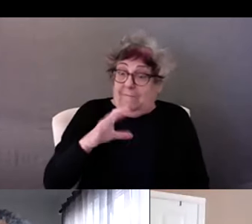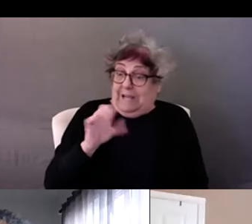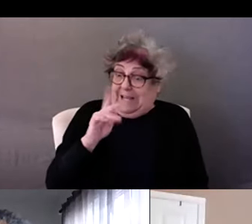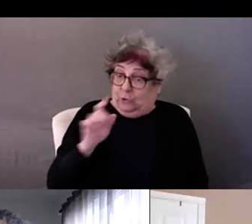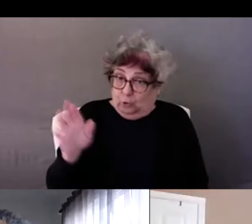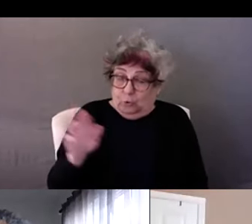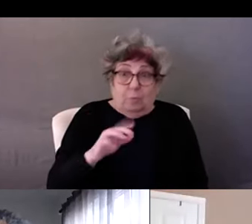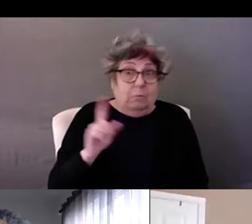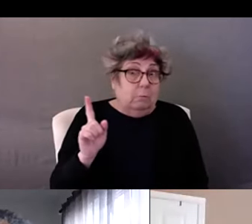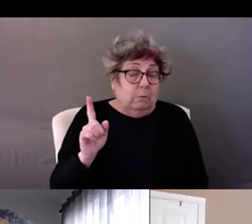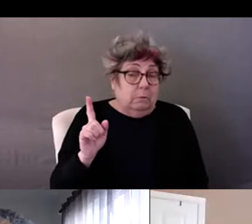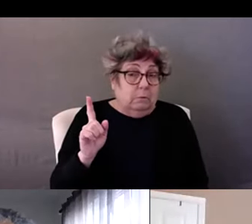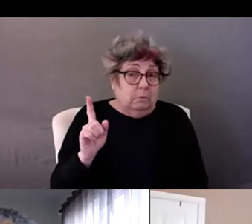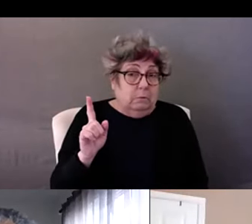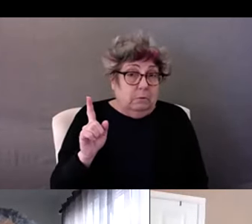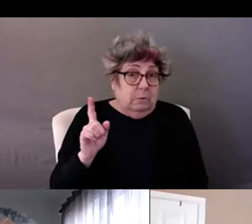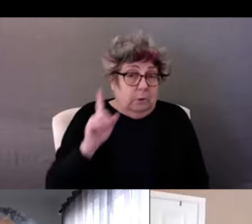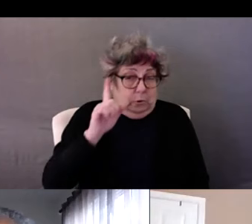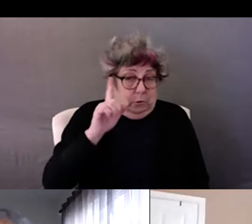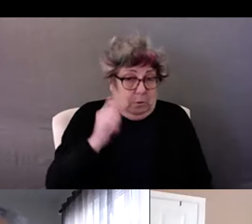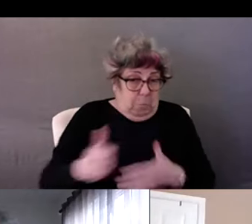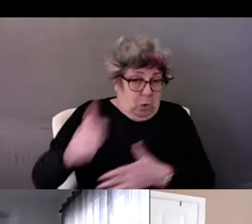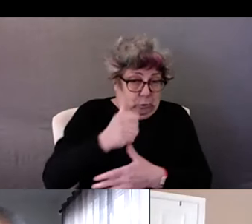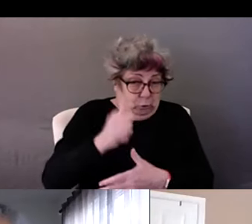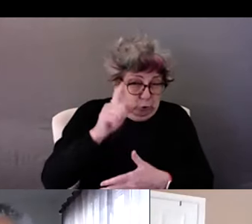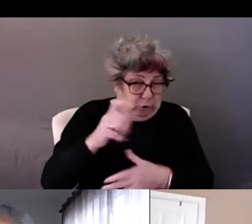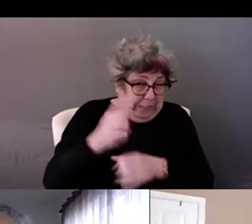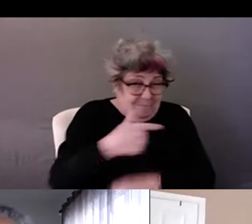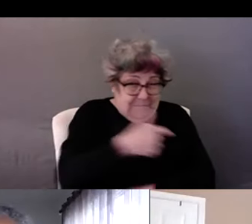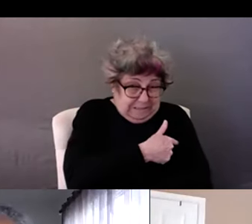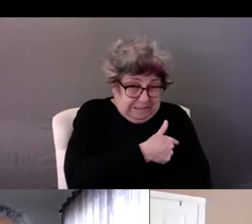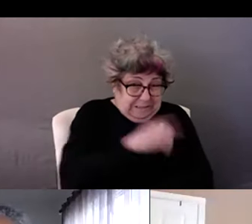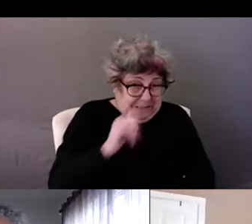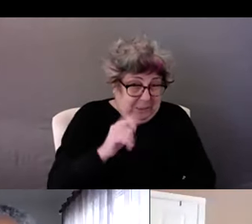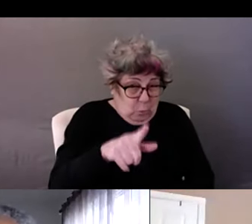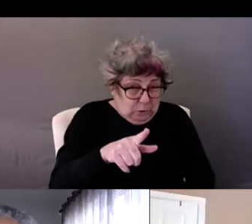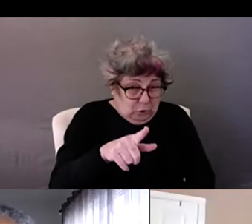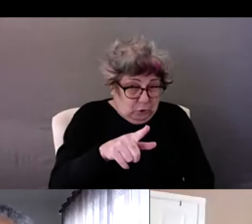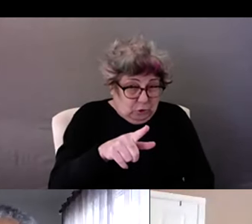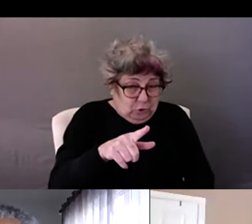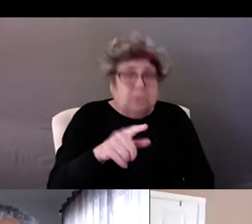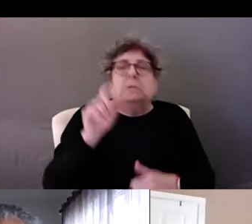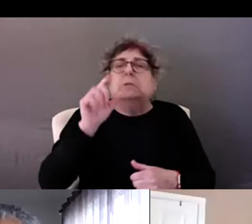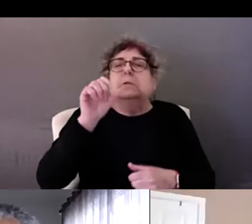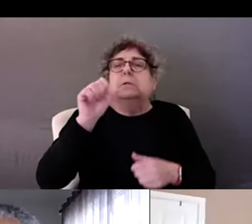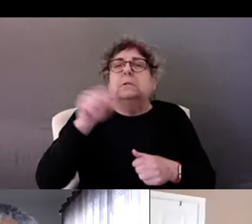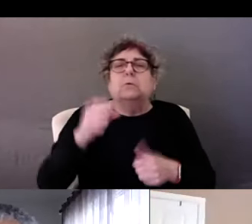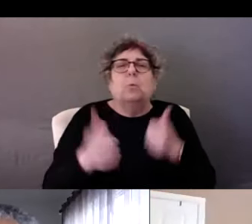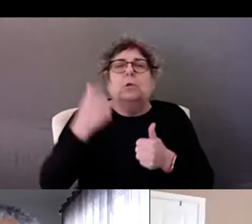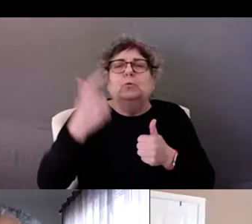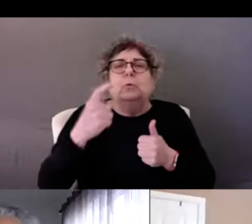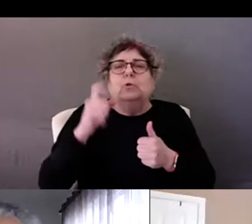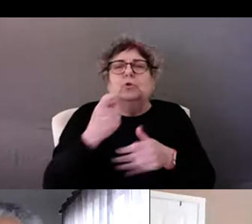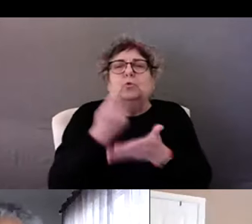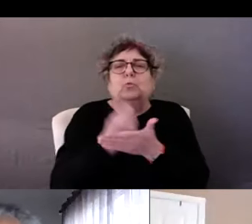question, if you have cancer, is the priority, should you get the vaccine or was it, should you? The cancer, which one should be treated if there's a